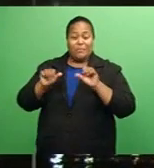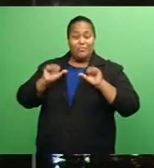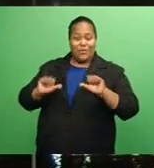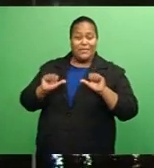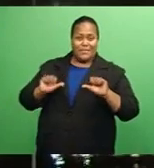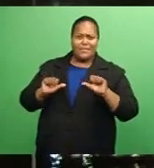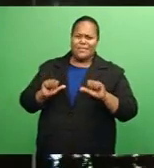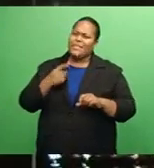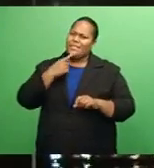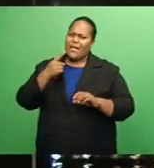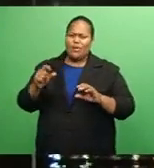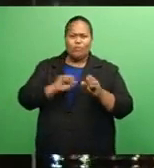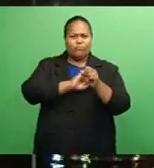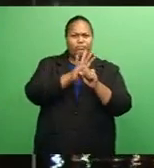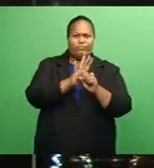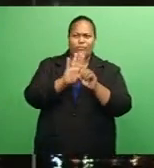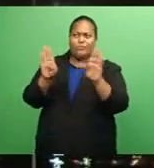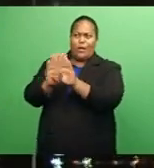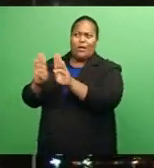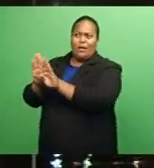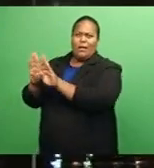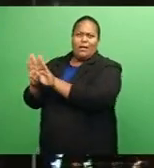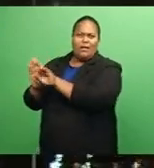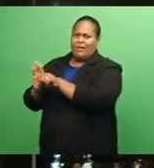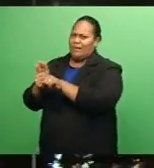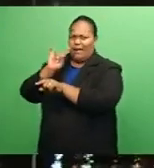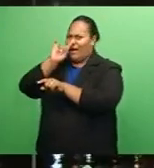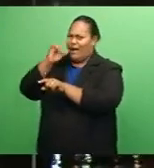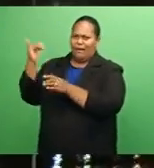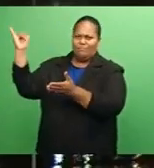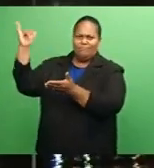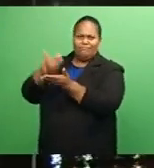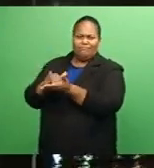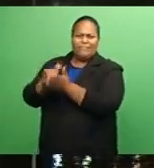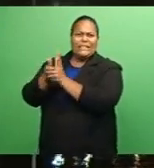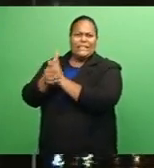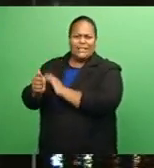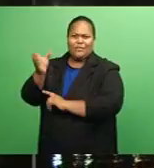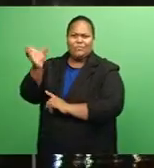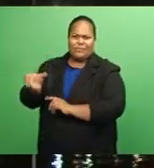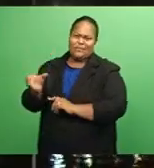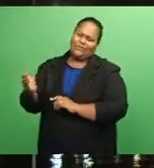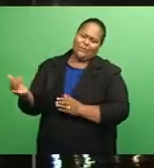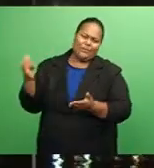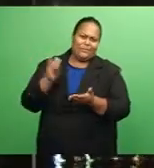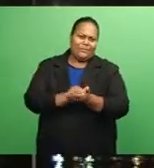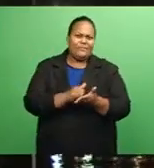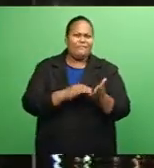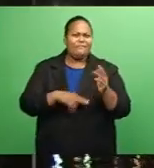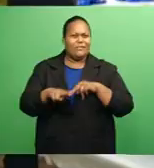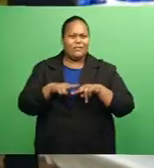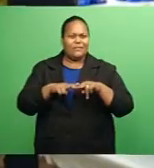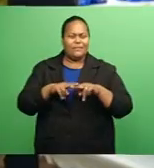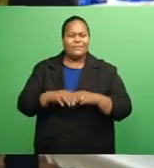border restrictions still in place, they cannot get any expert into the country. Kelly Badala reports.